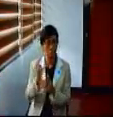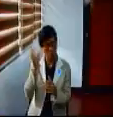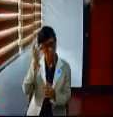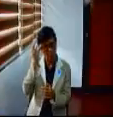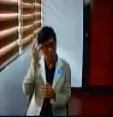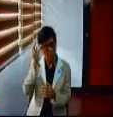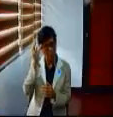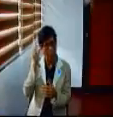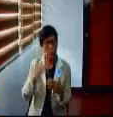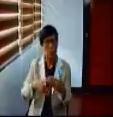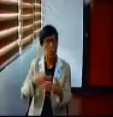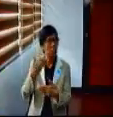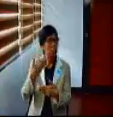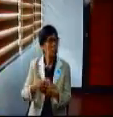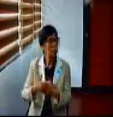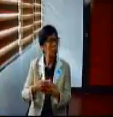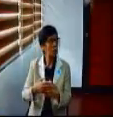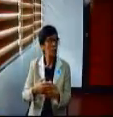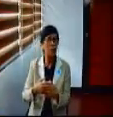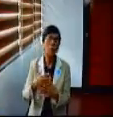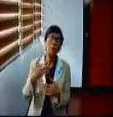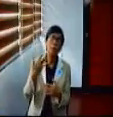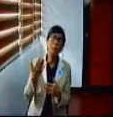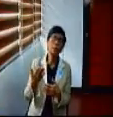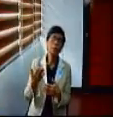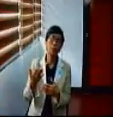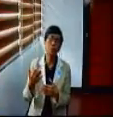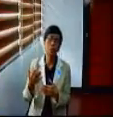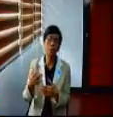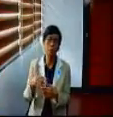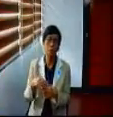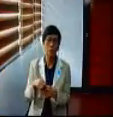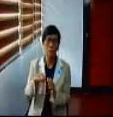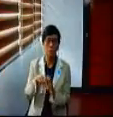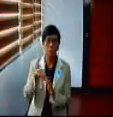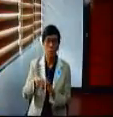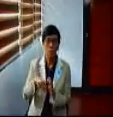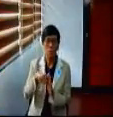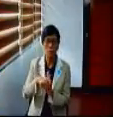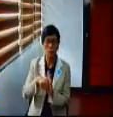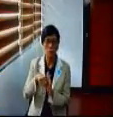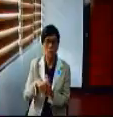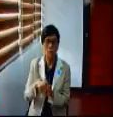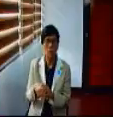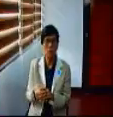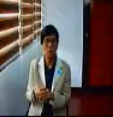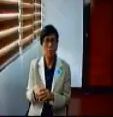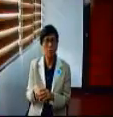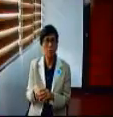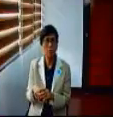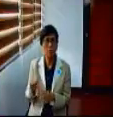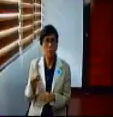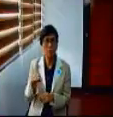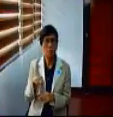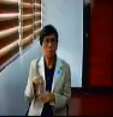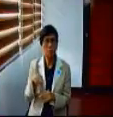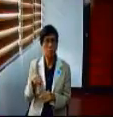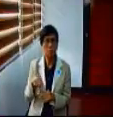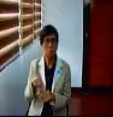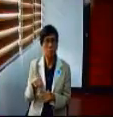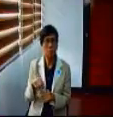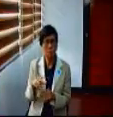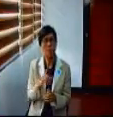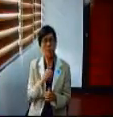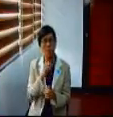On the next square, or on the next quarter of the policy areas that I have identified, it is quite important